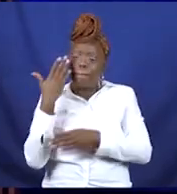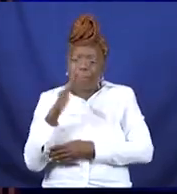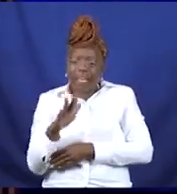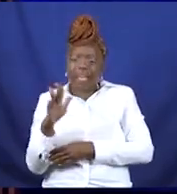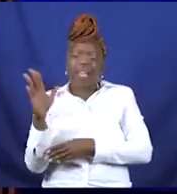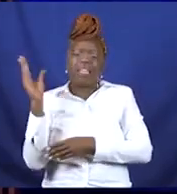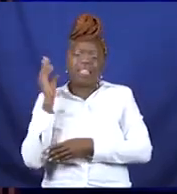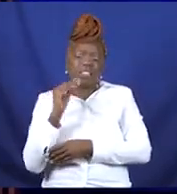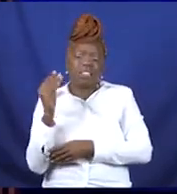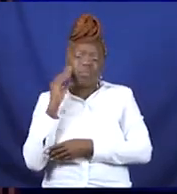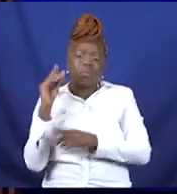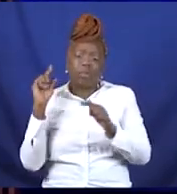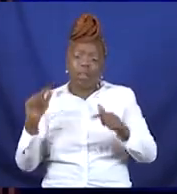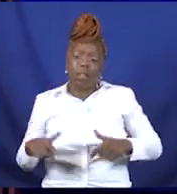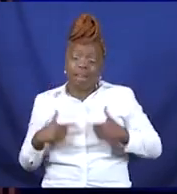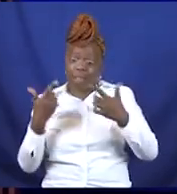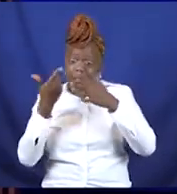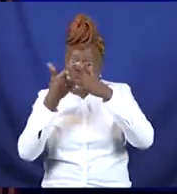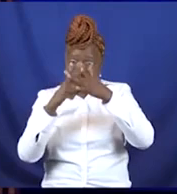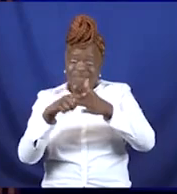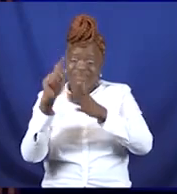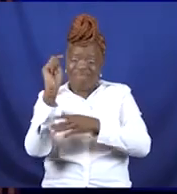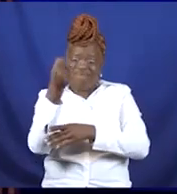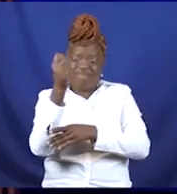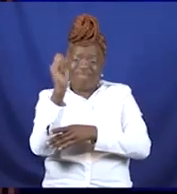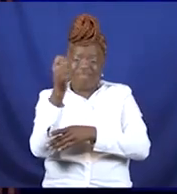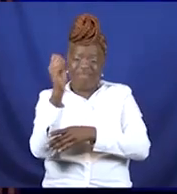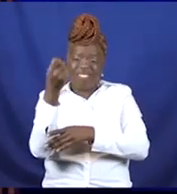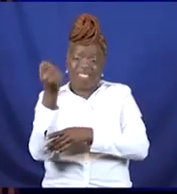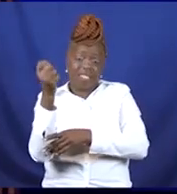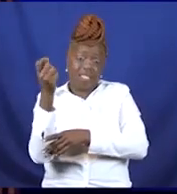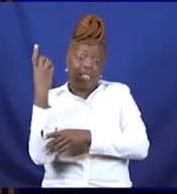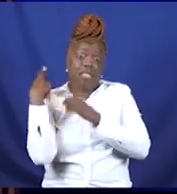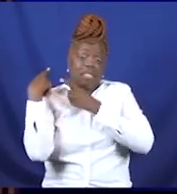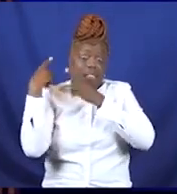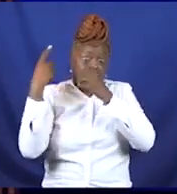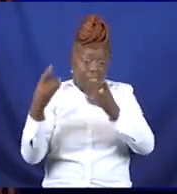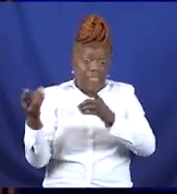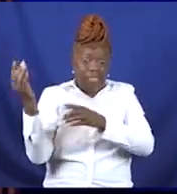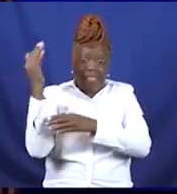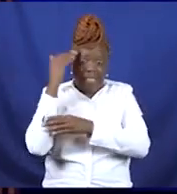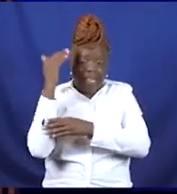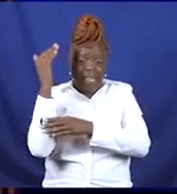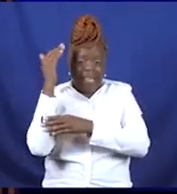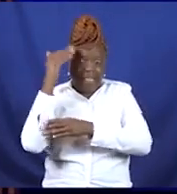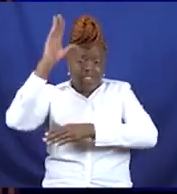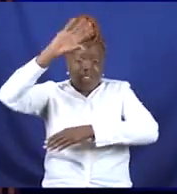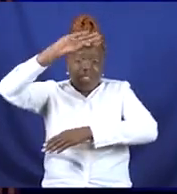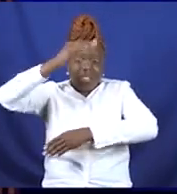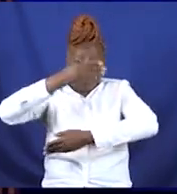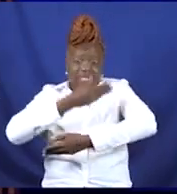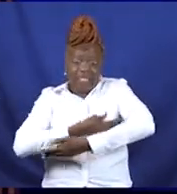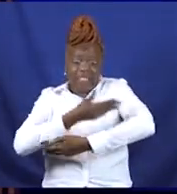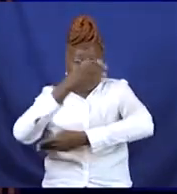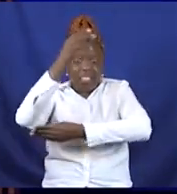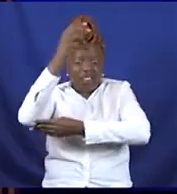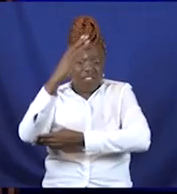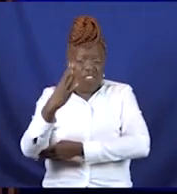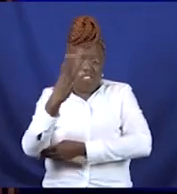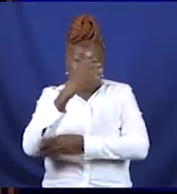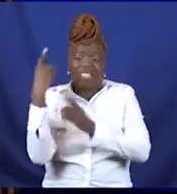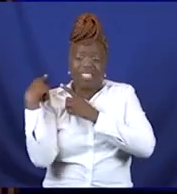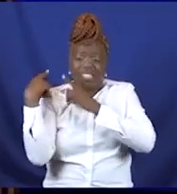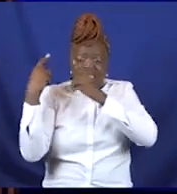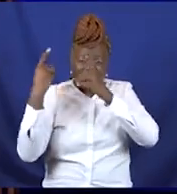tumultuous situations, to begin to testify. Since I know he's the Son of God,